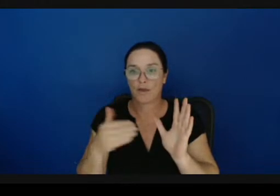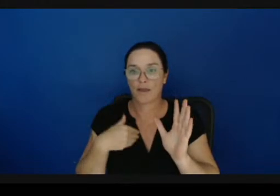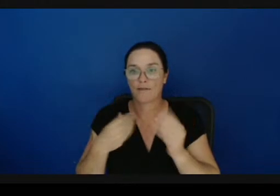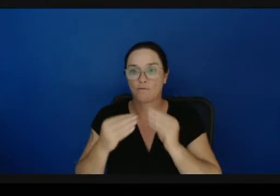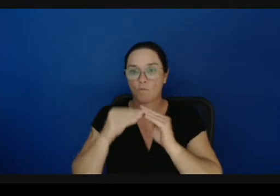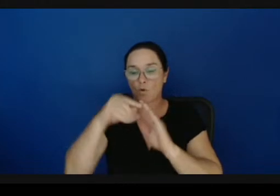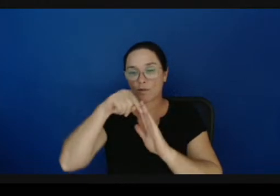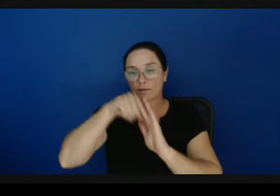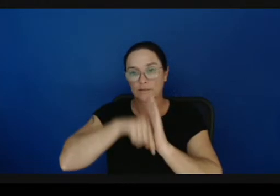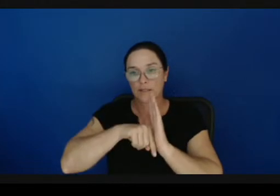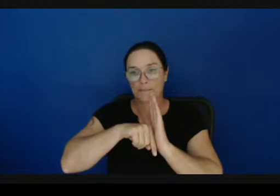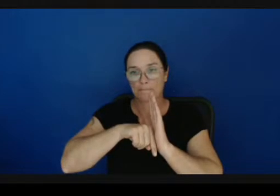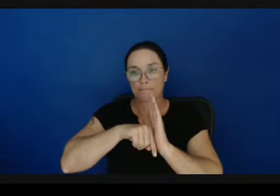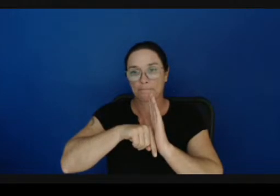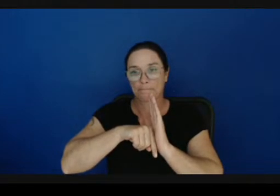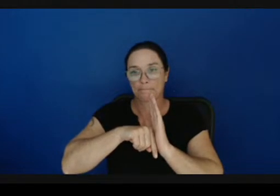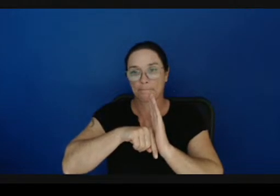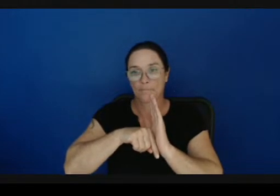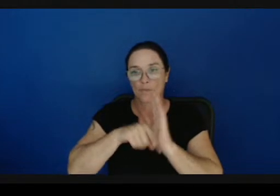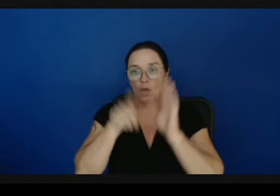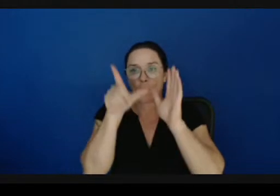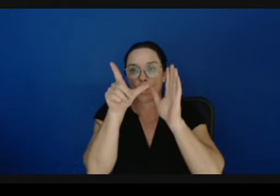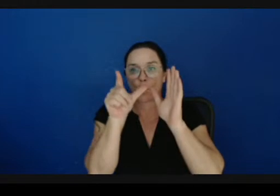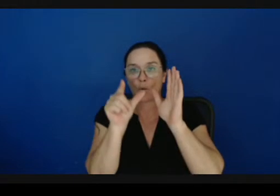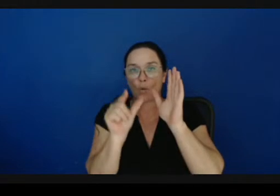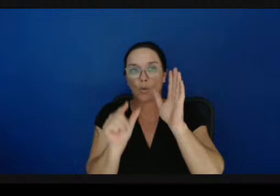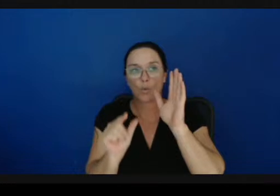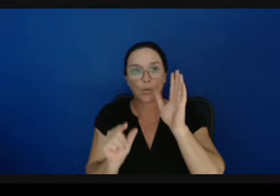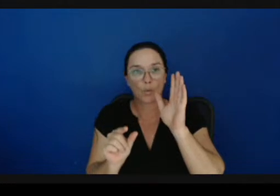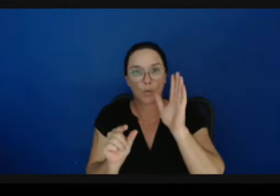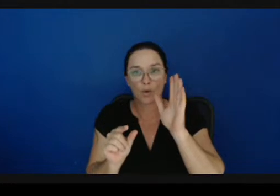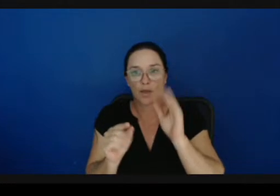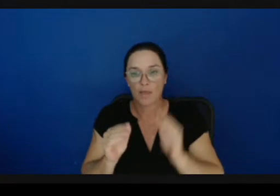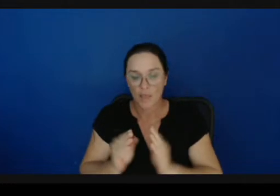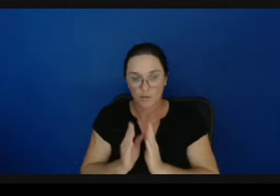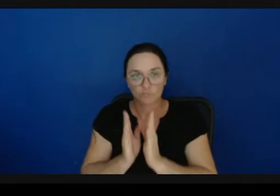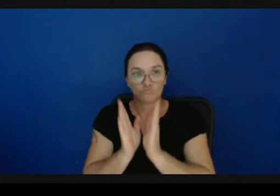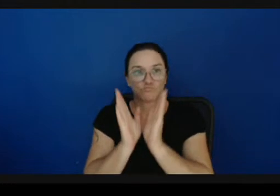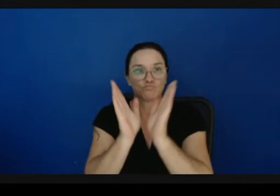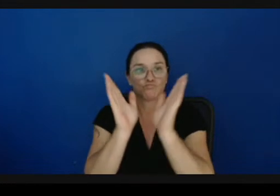deeper, more narrow pathway that broadens when you get